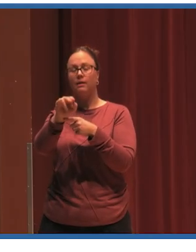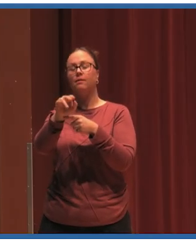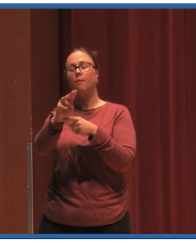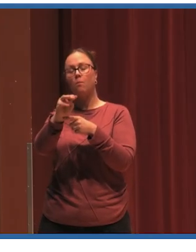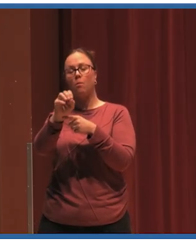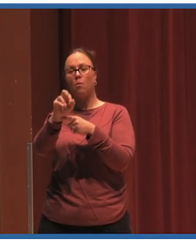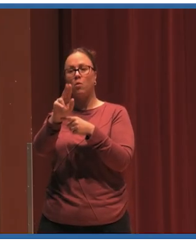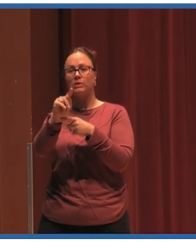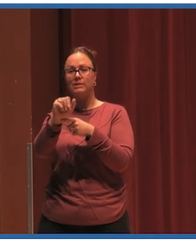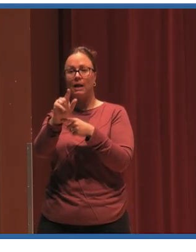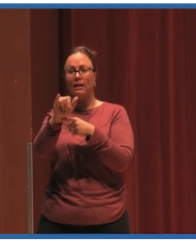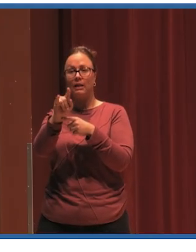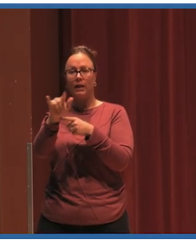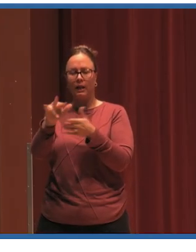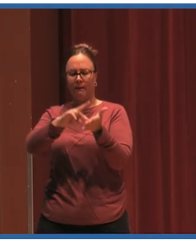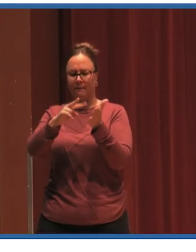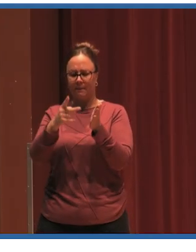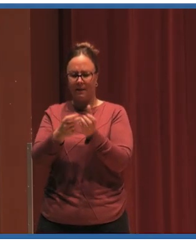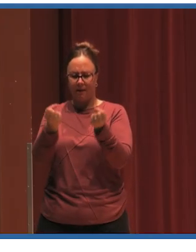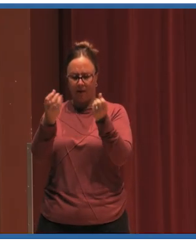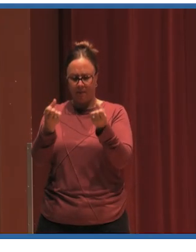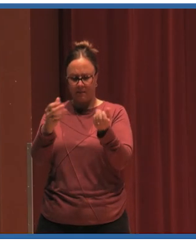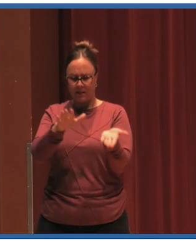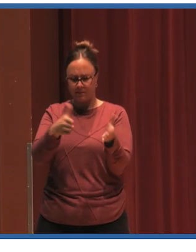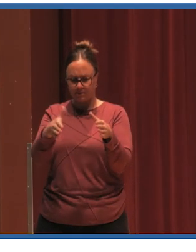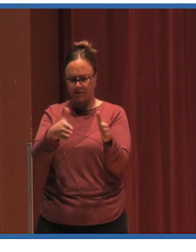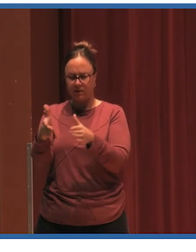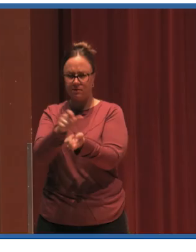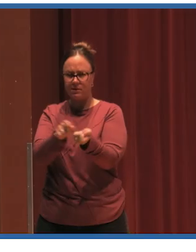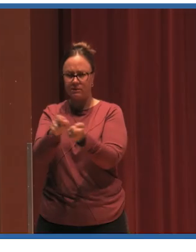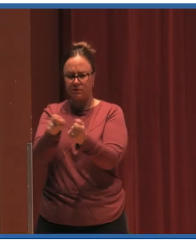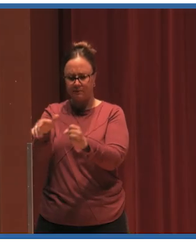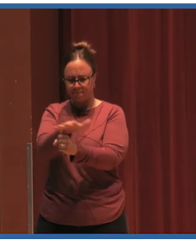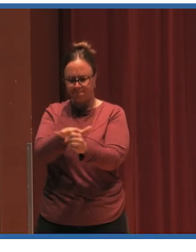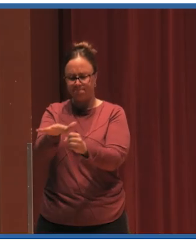during a specified time period in a population.